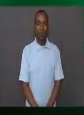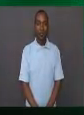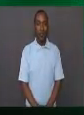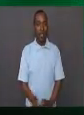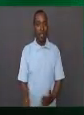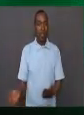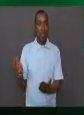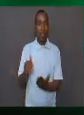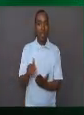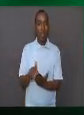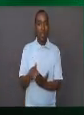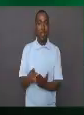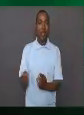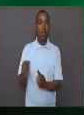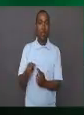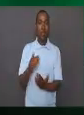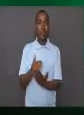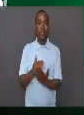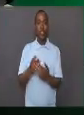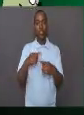Let's get back to our lesson.